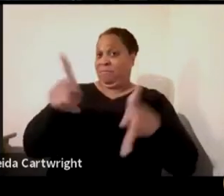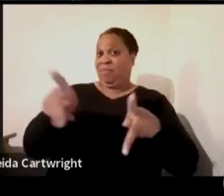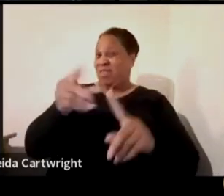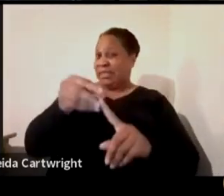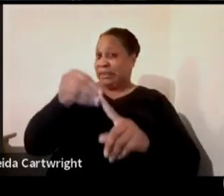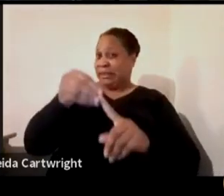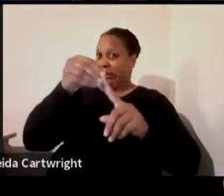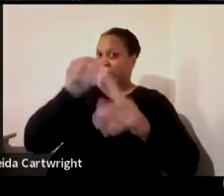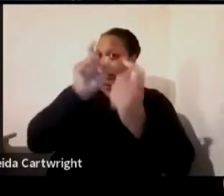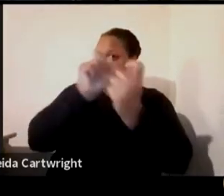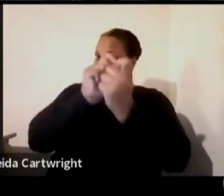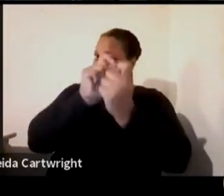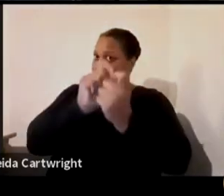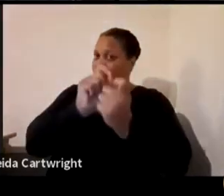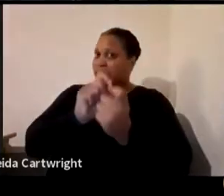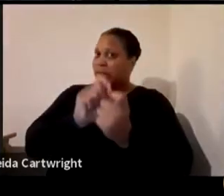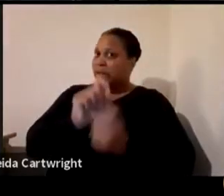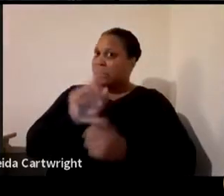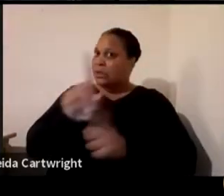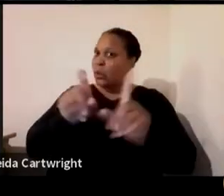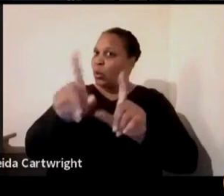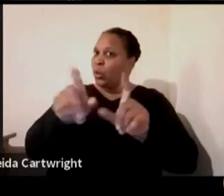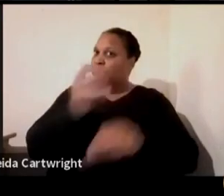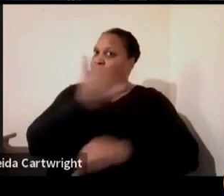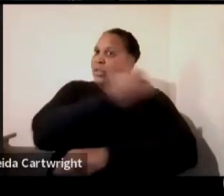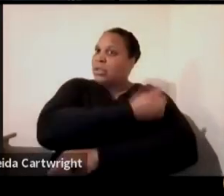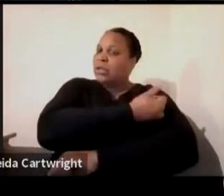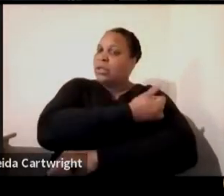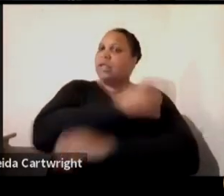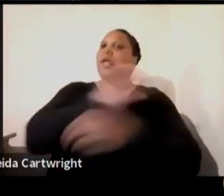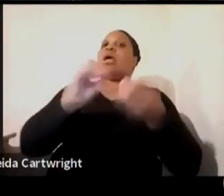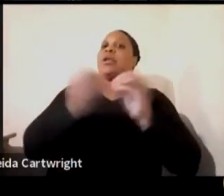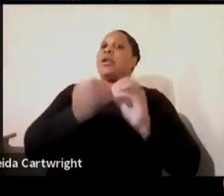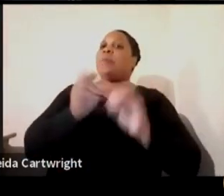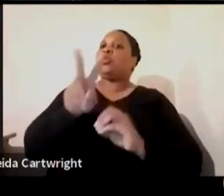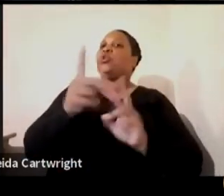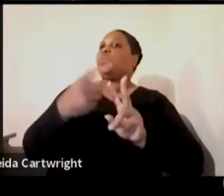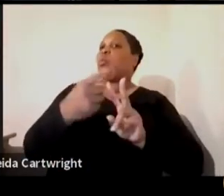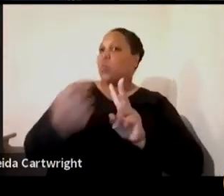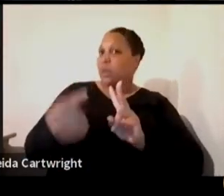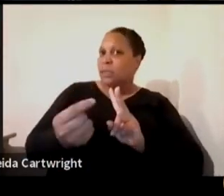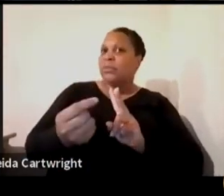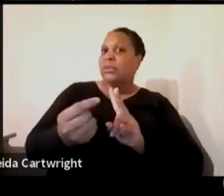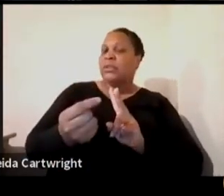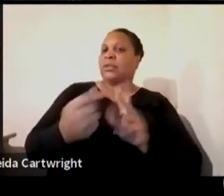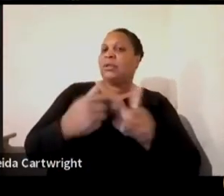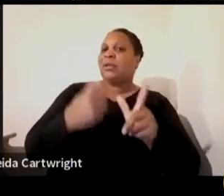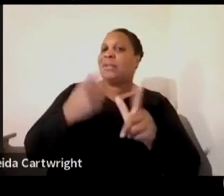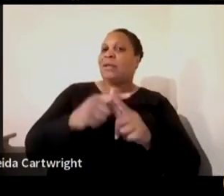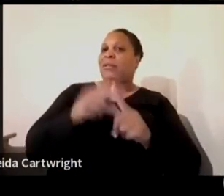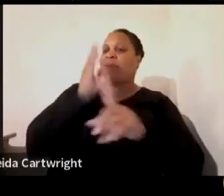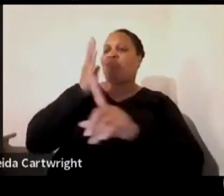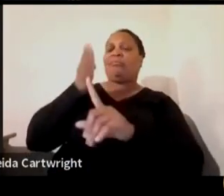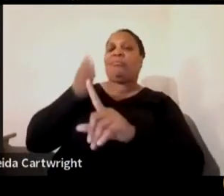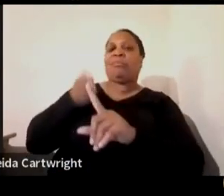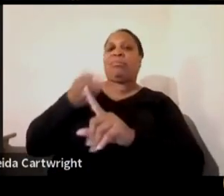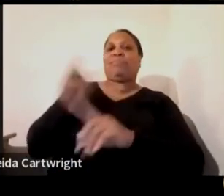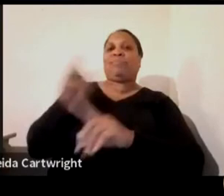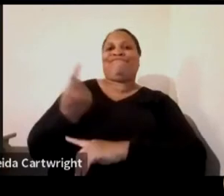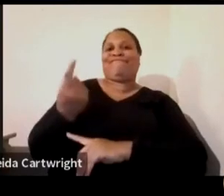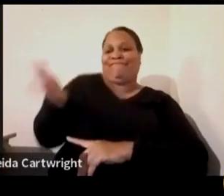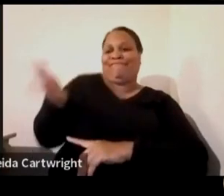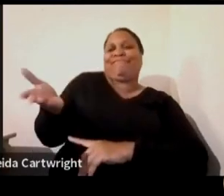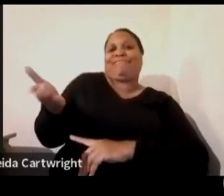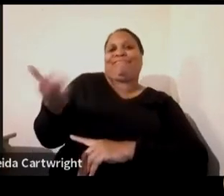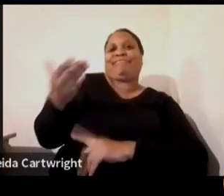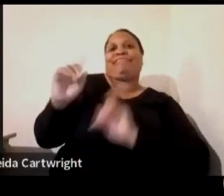questions about the vaccine, you press number two, that's option two, and that will take you straight to somebody who will